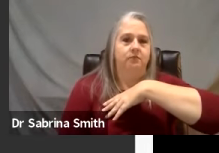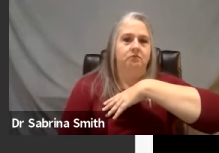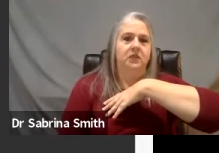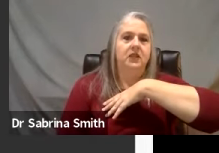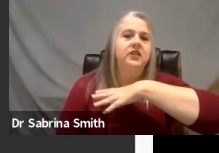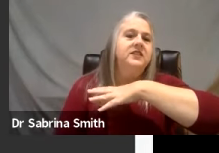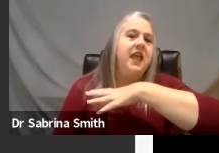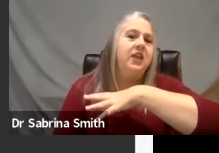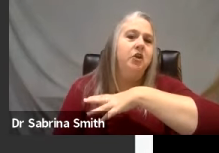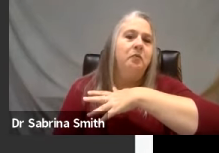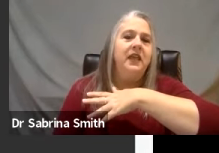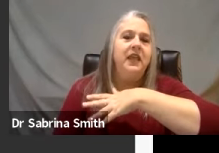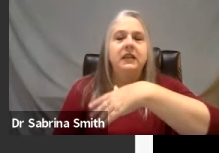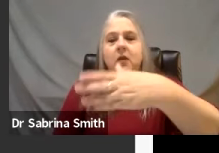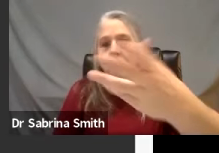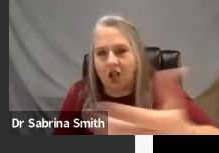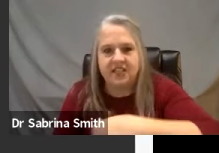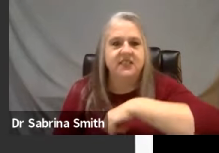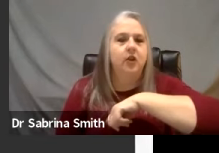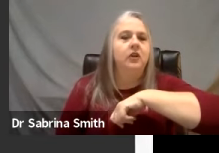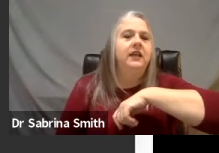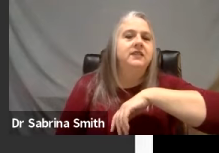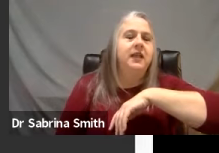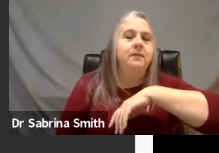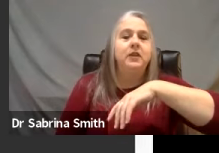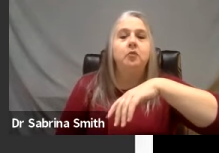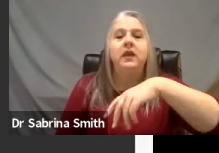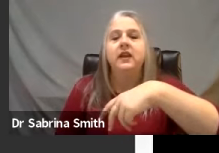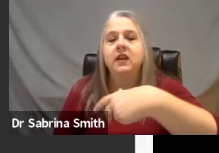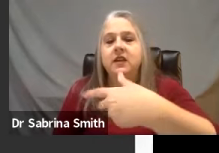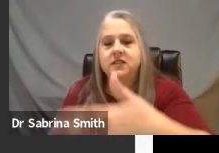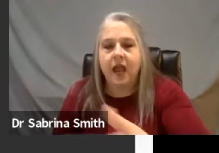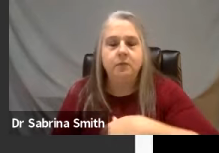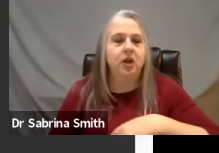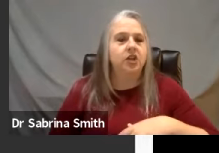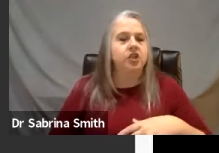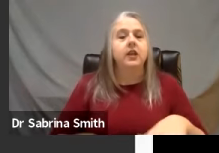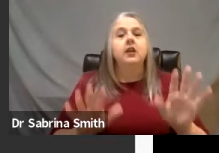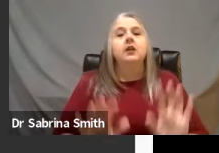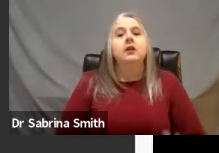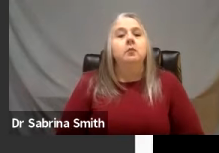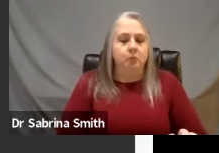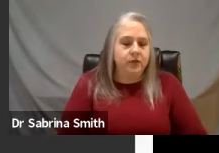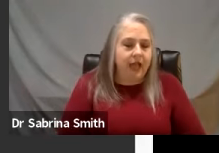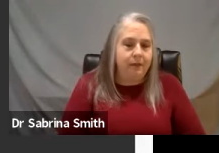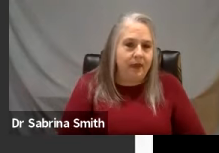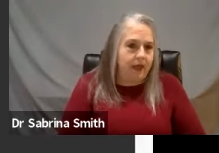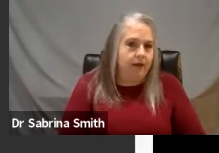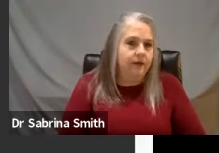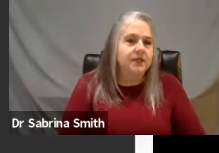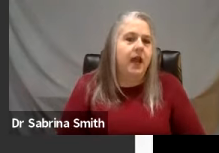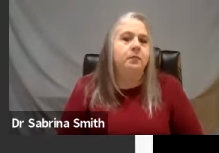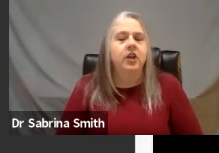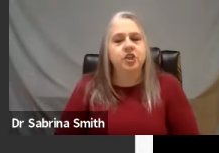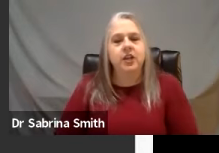something. Let's say you're picking processing, or let's say maybe you pick sign production. Type